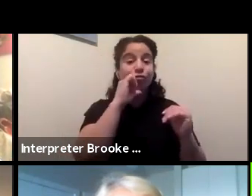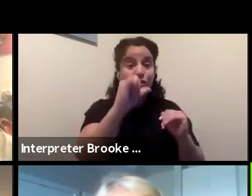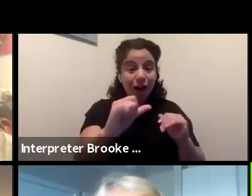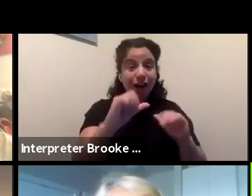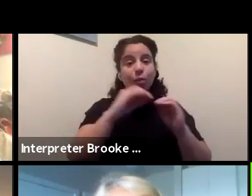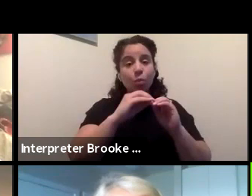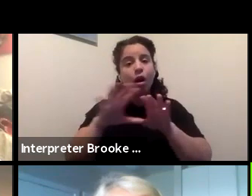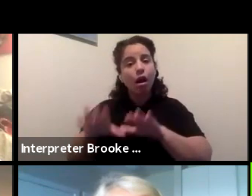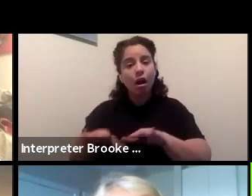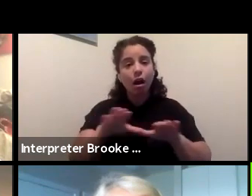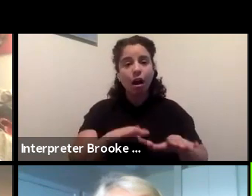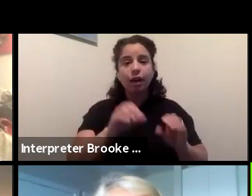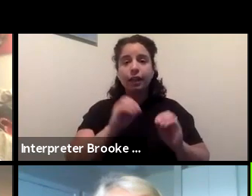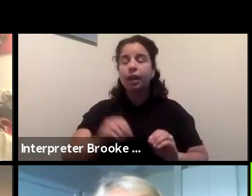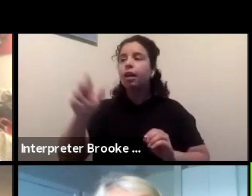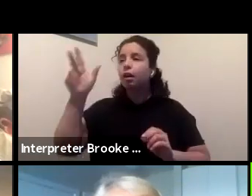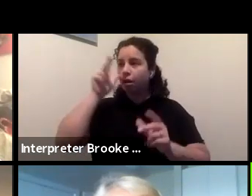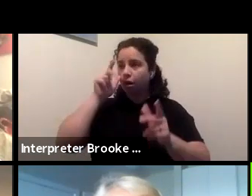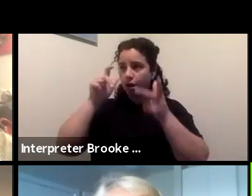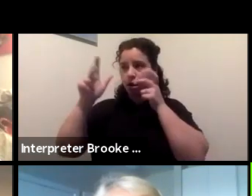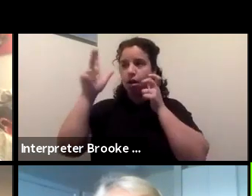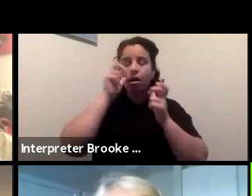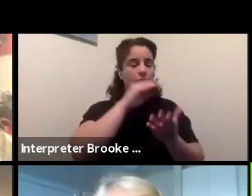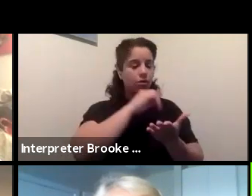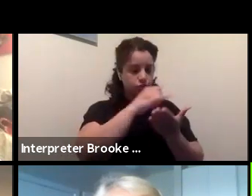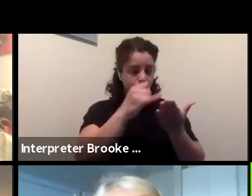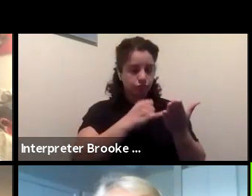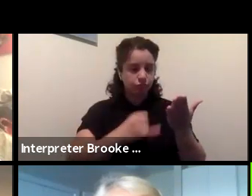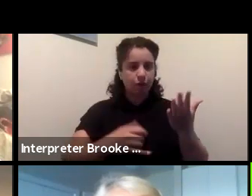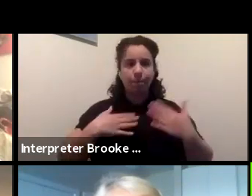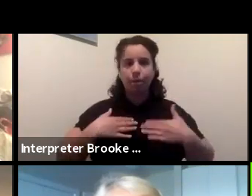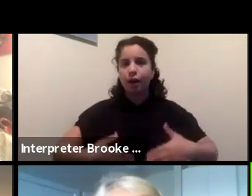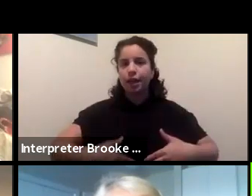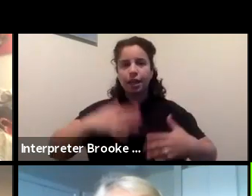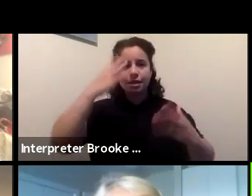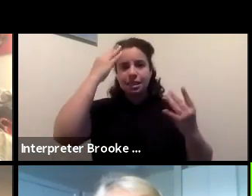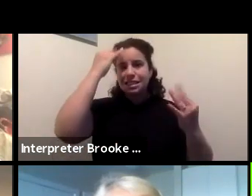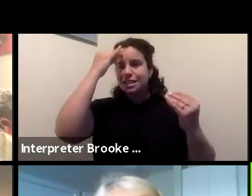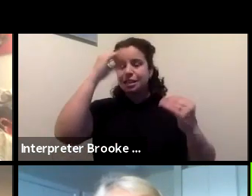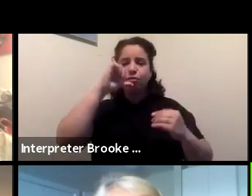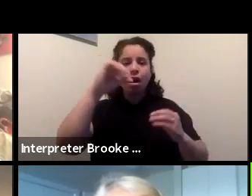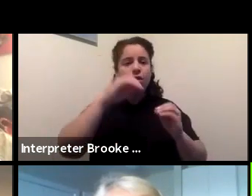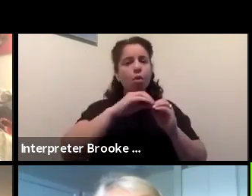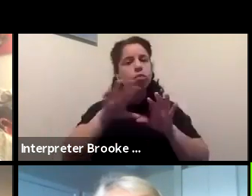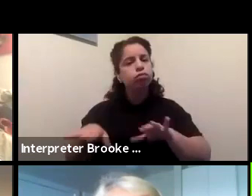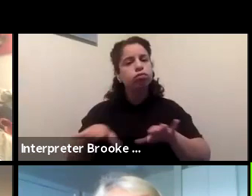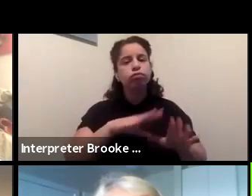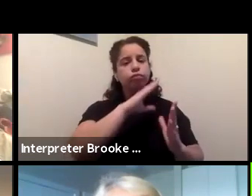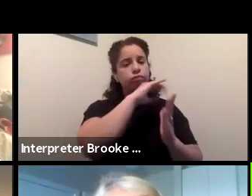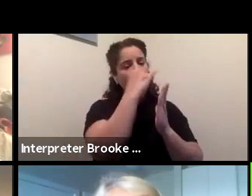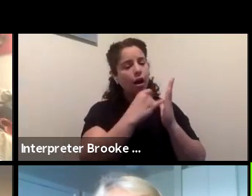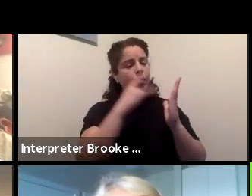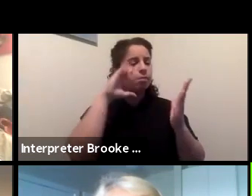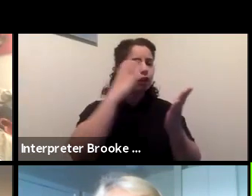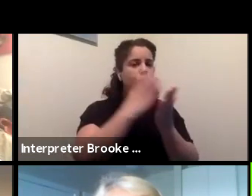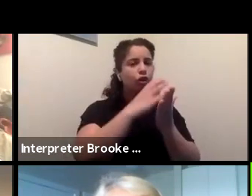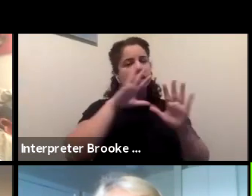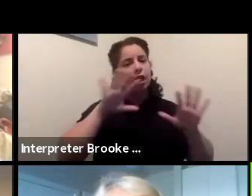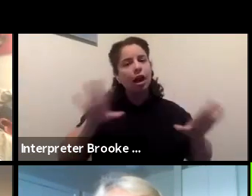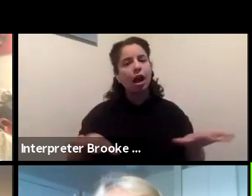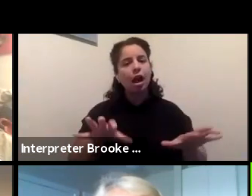move at a pace that my own body is not panicking, because then the imagery really comes together in a beautiful way. For